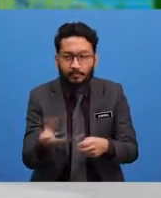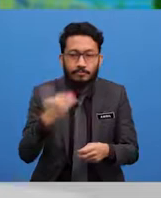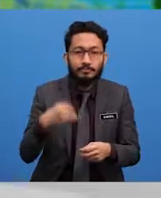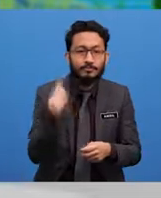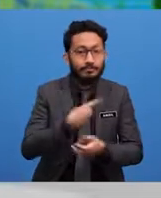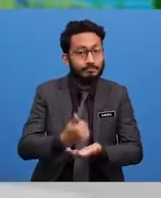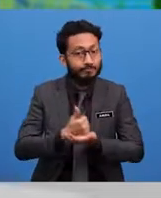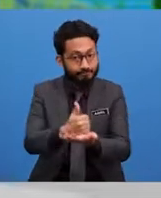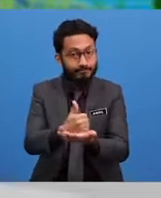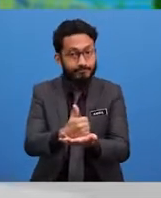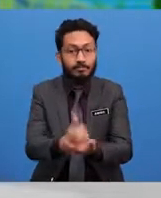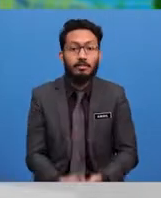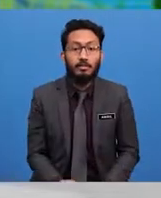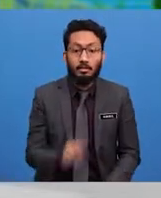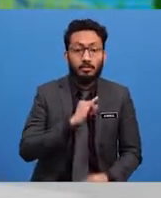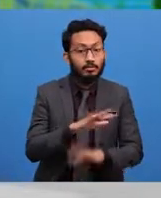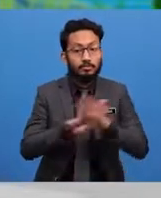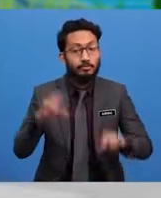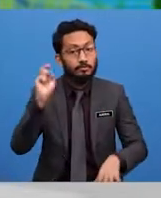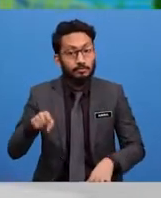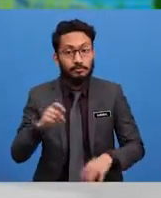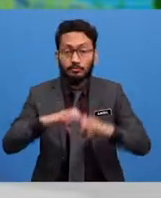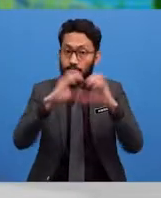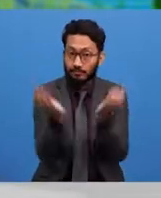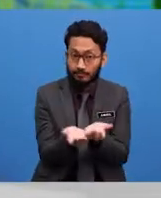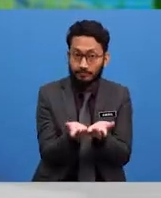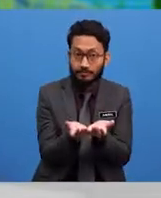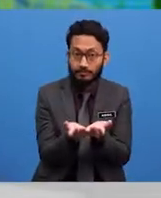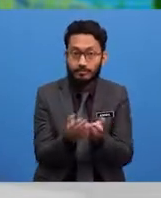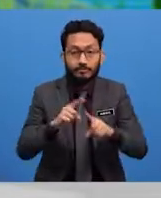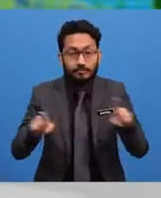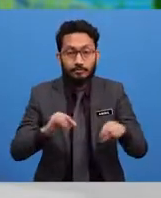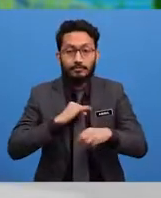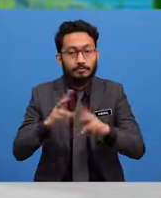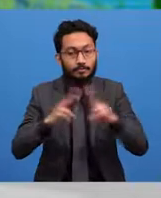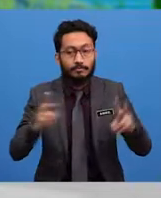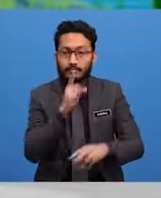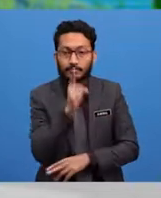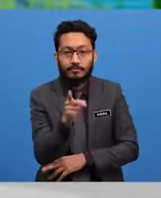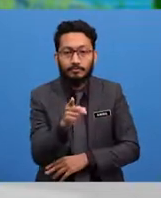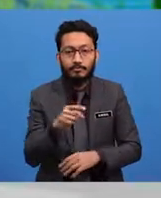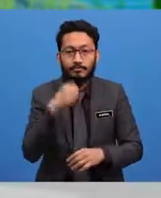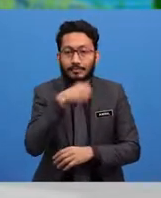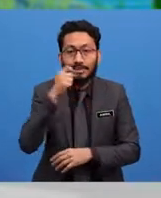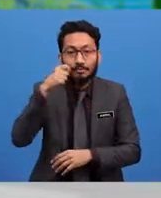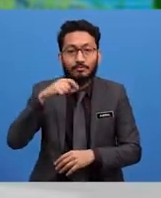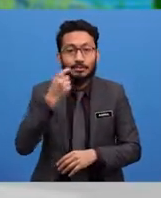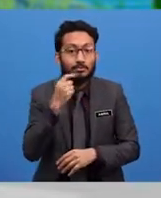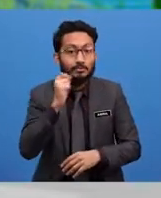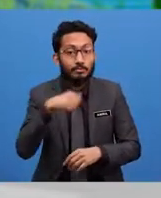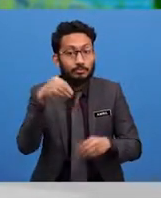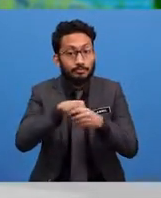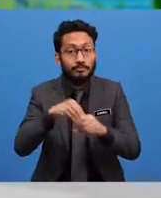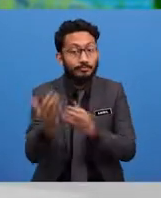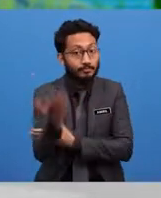you then. I don't need a crystal ball, but I am pretty sure you brushed your teeth in the